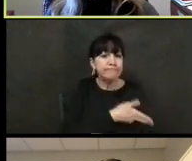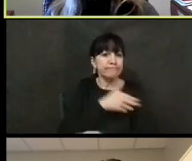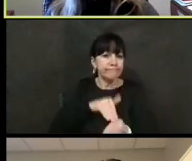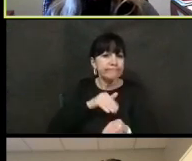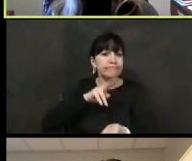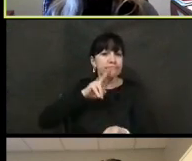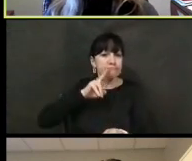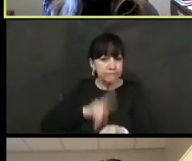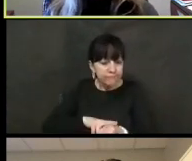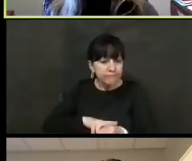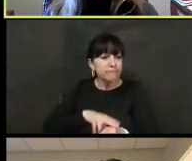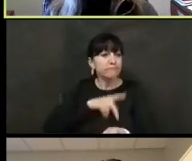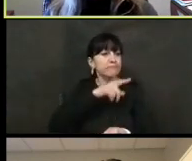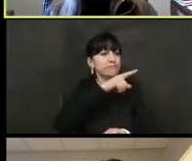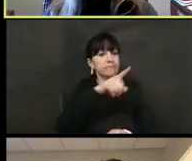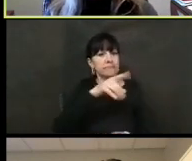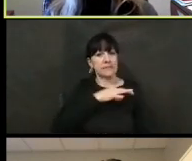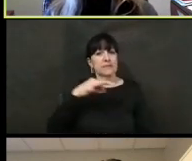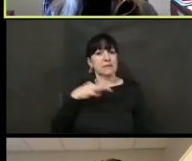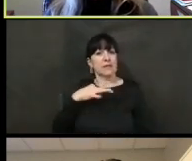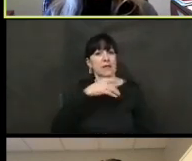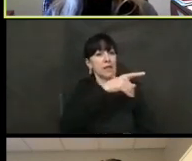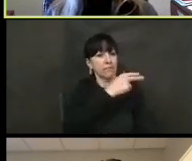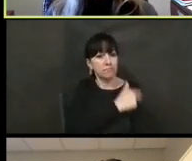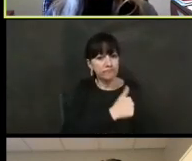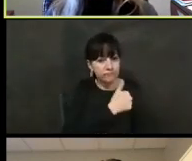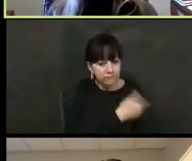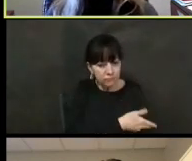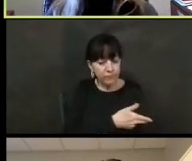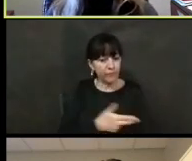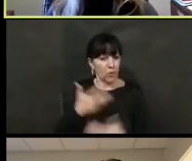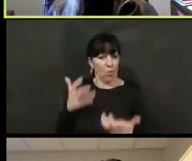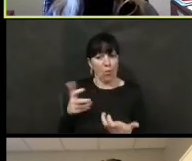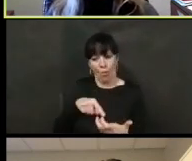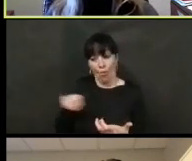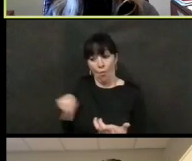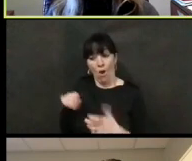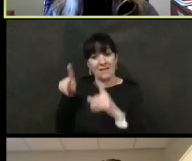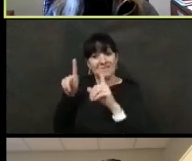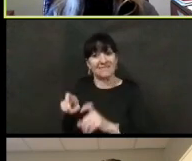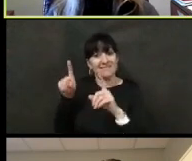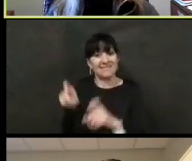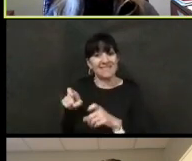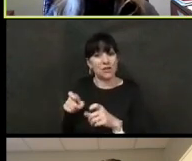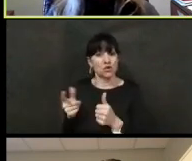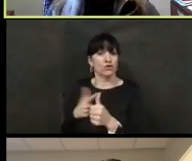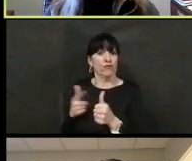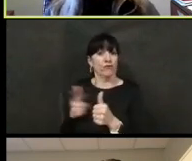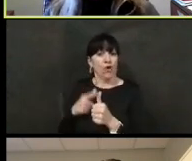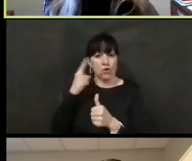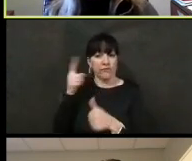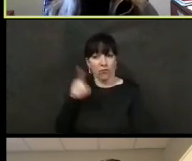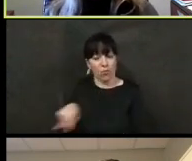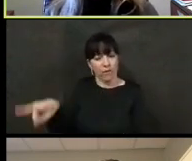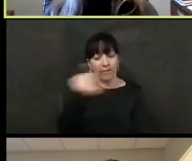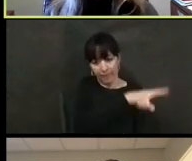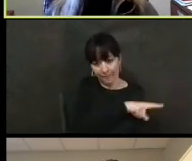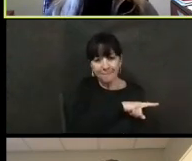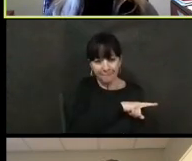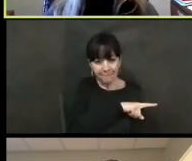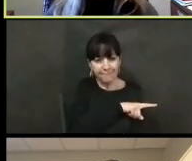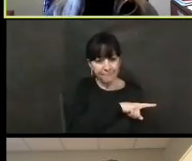essential employees and extended essential employees to be tested. So this will be phased in. But one thing that